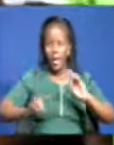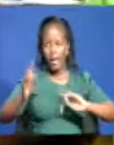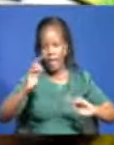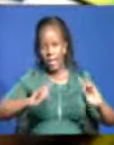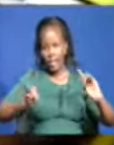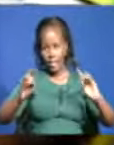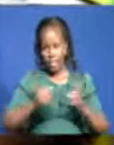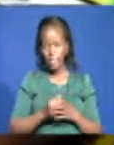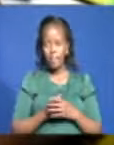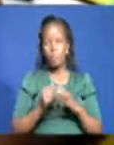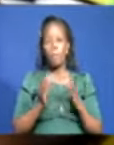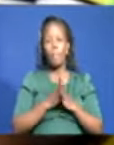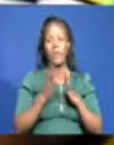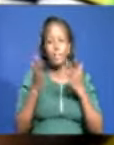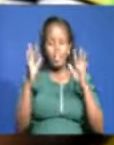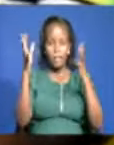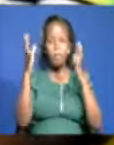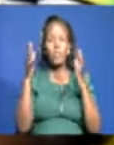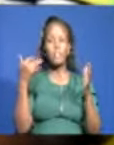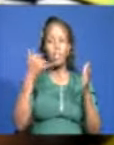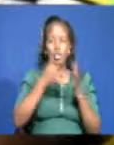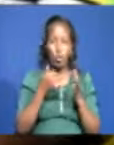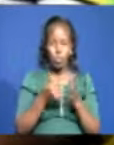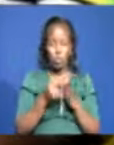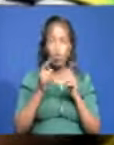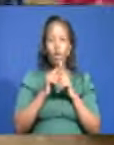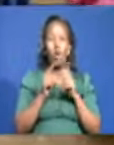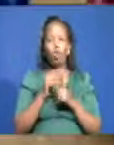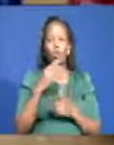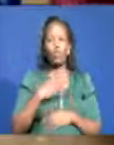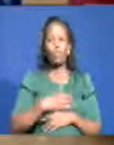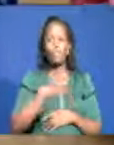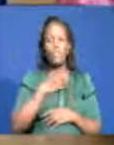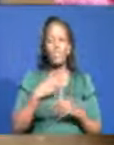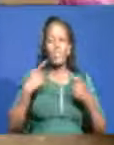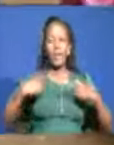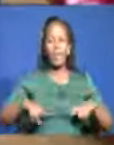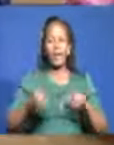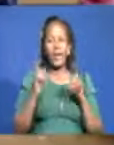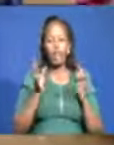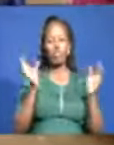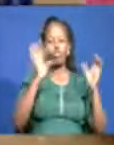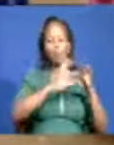The ceremony is inviting and visitors are allowed to join in.